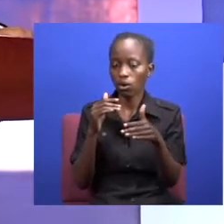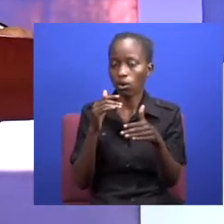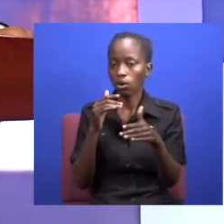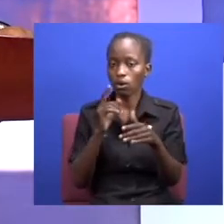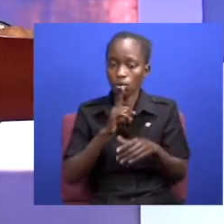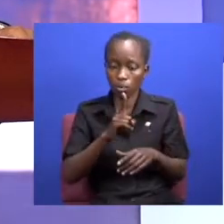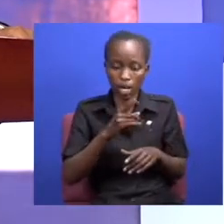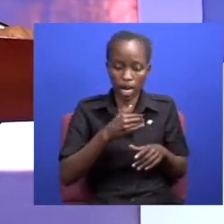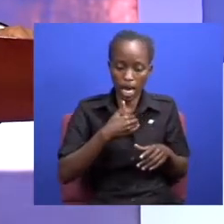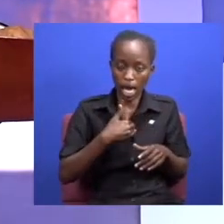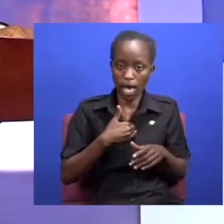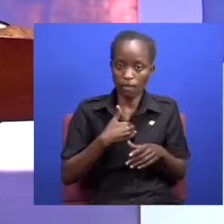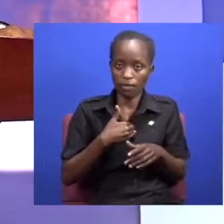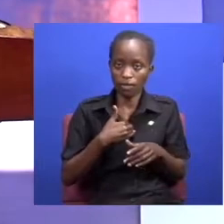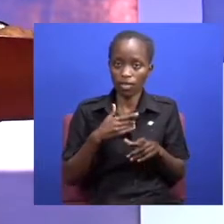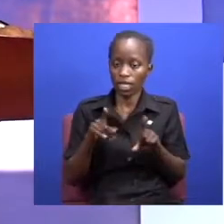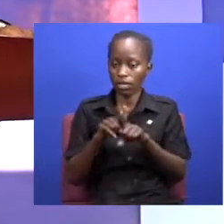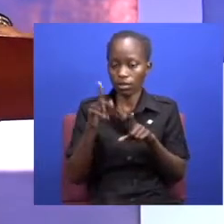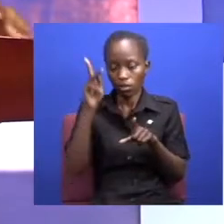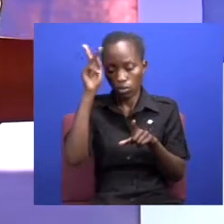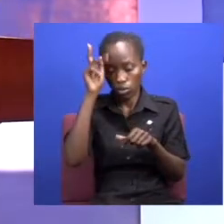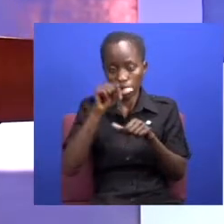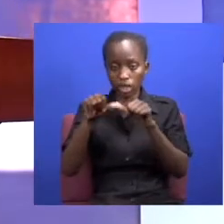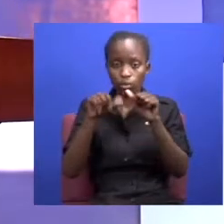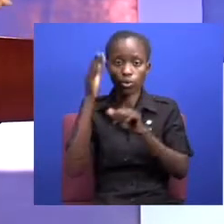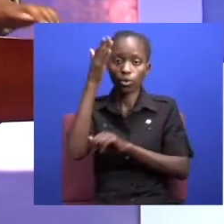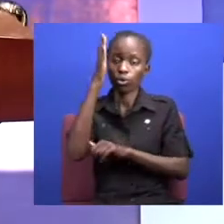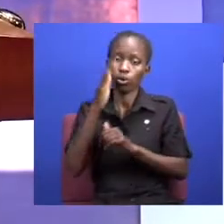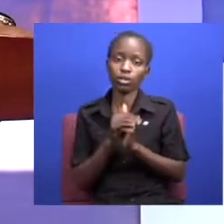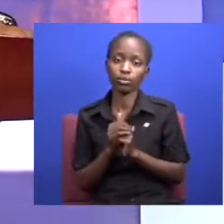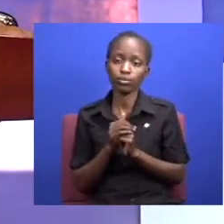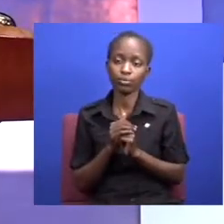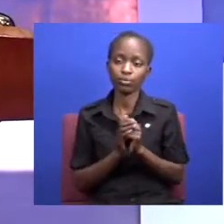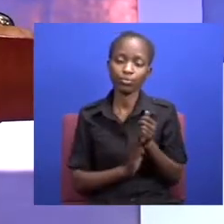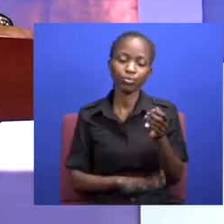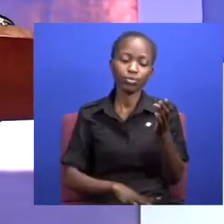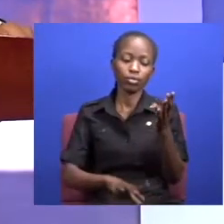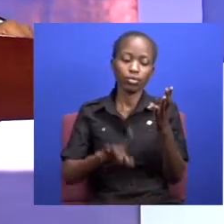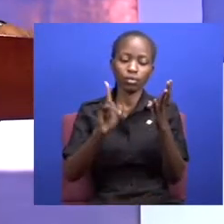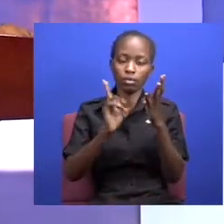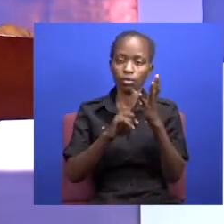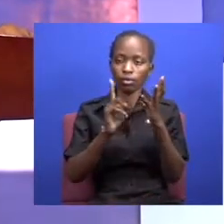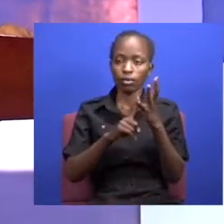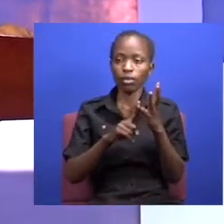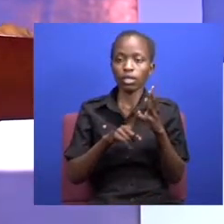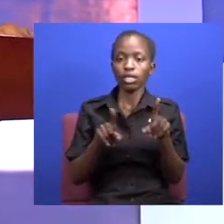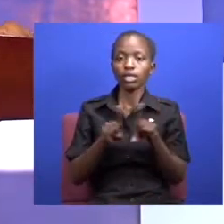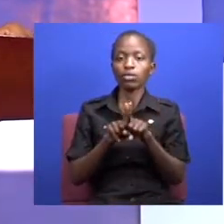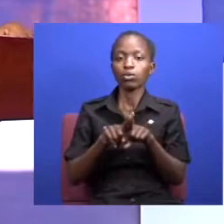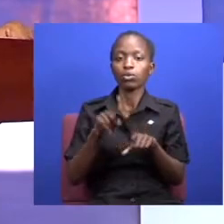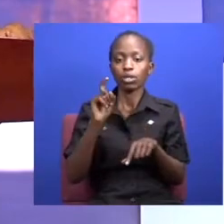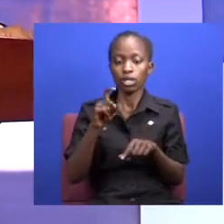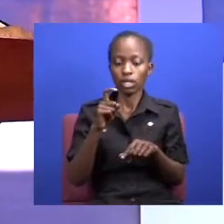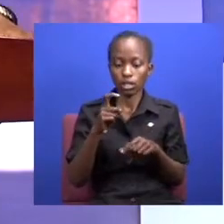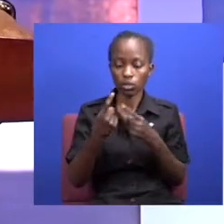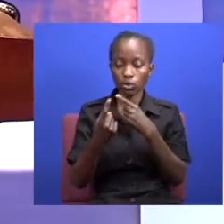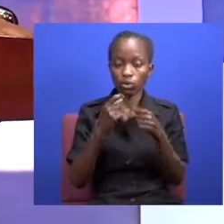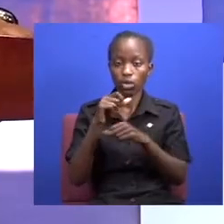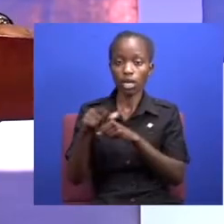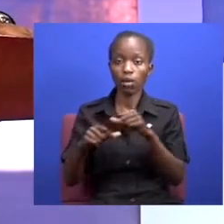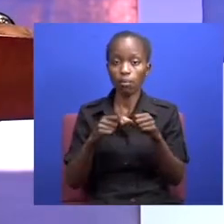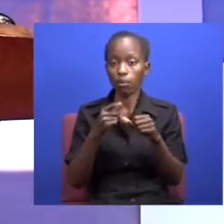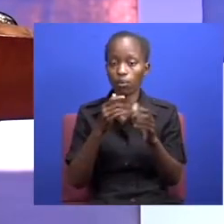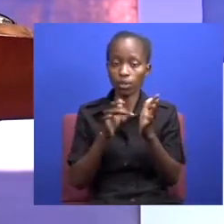command to obey? Is there some knowledge about God that has come to me as I read? Fourthly, we are also to talk about the